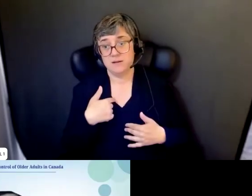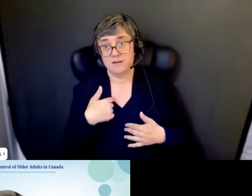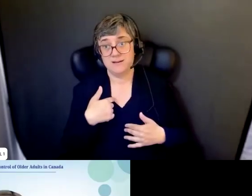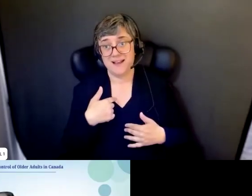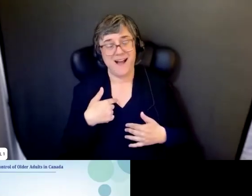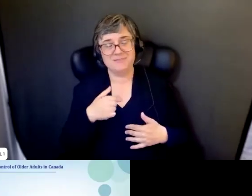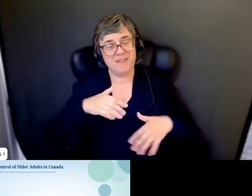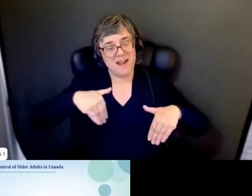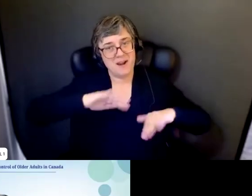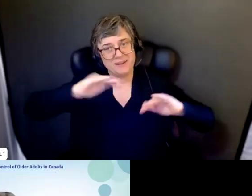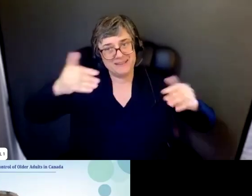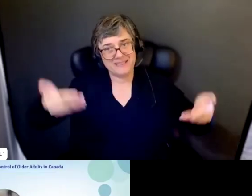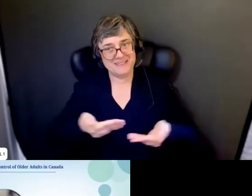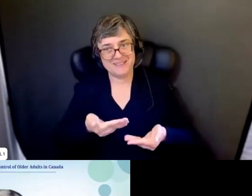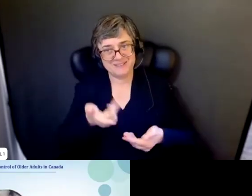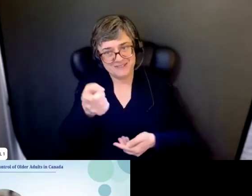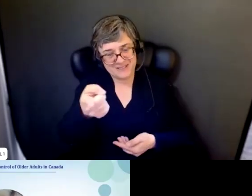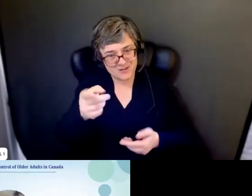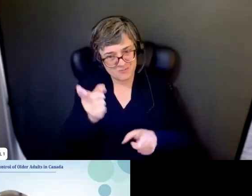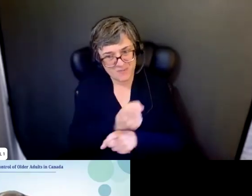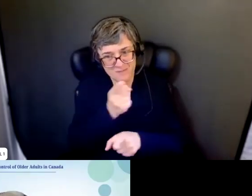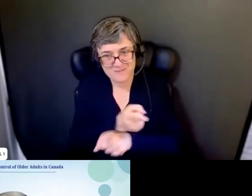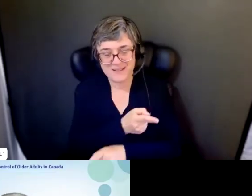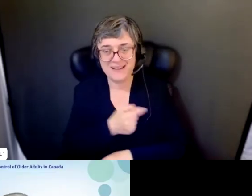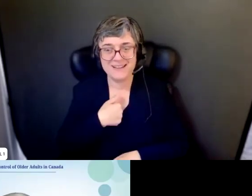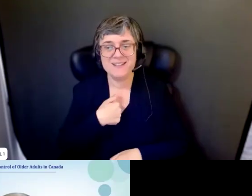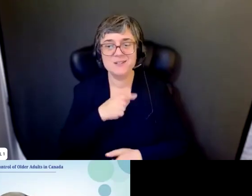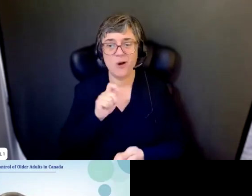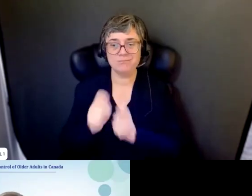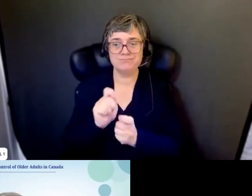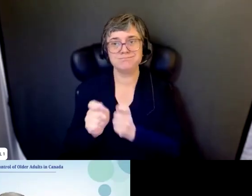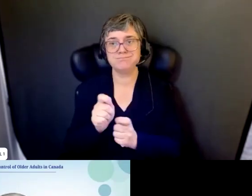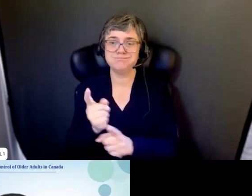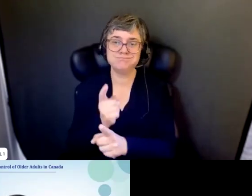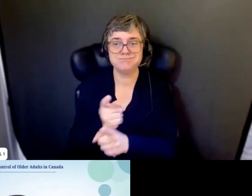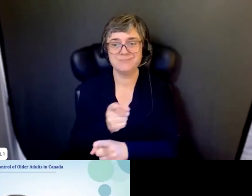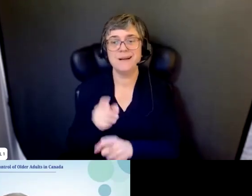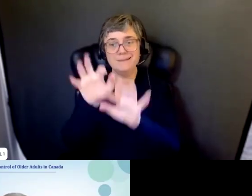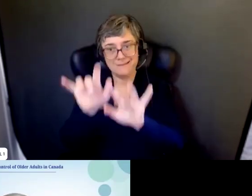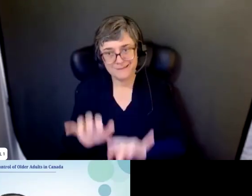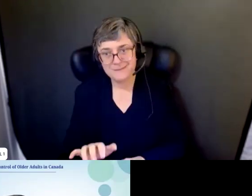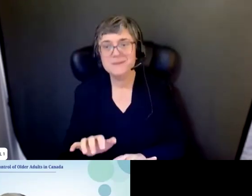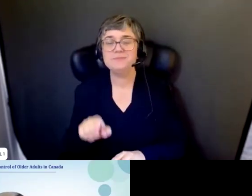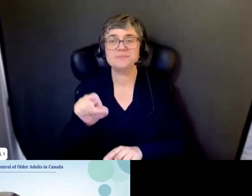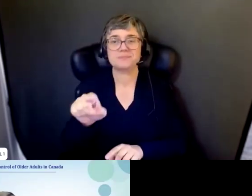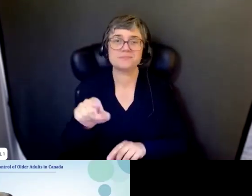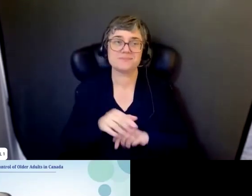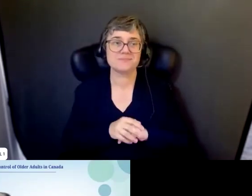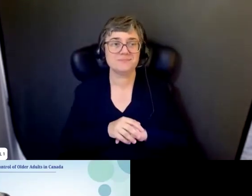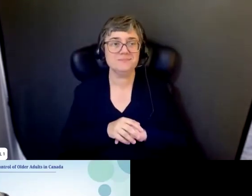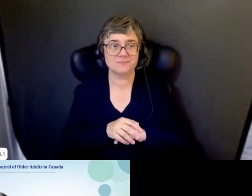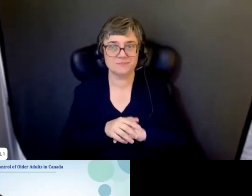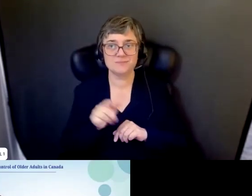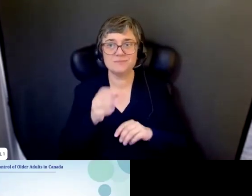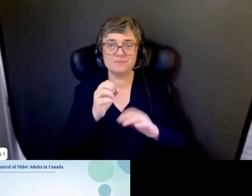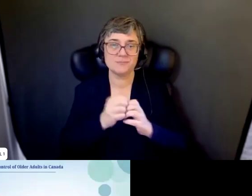properly. So I've corrected this in the chat box, and I wanted to say out loud, Heather Campbell Pope is the founder of Dementia